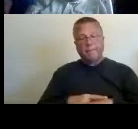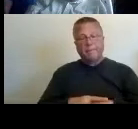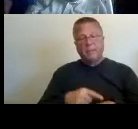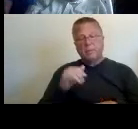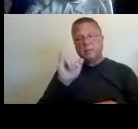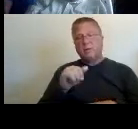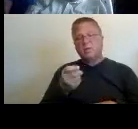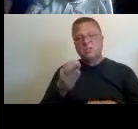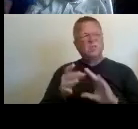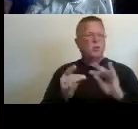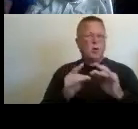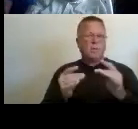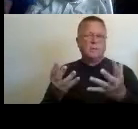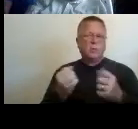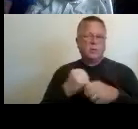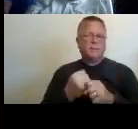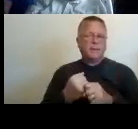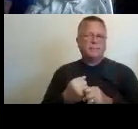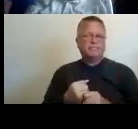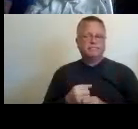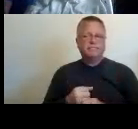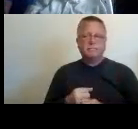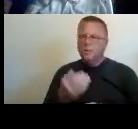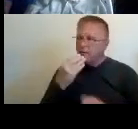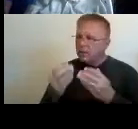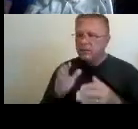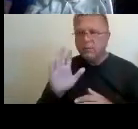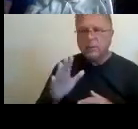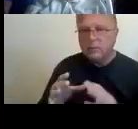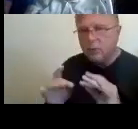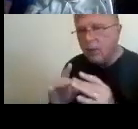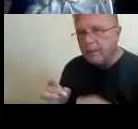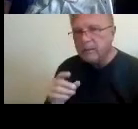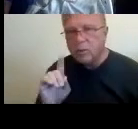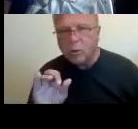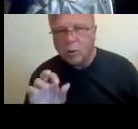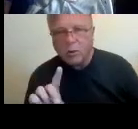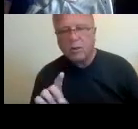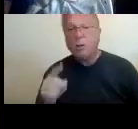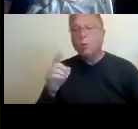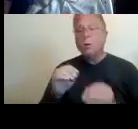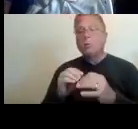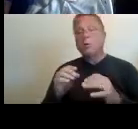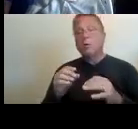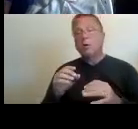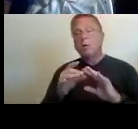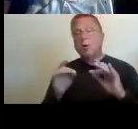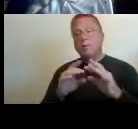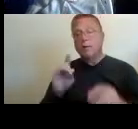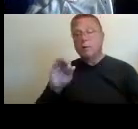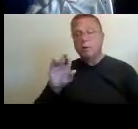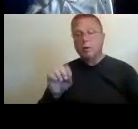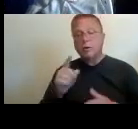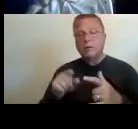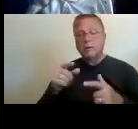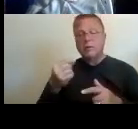make. For what it's worth. Yeah, thank you so much for that, Donald. Why don't we take one more comment, Ricardo, and then I'll go to the next slide just to keep us